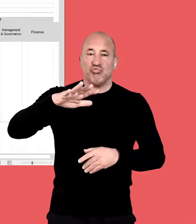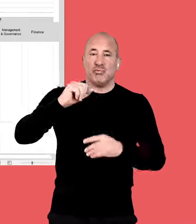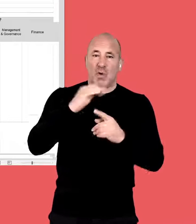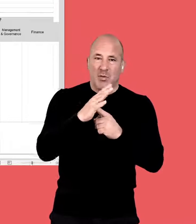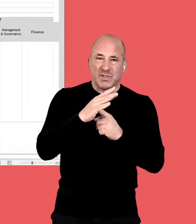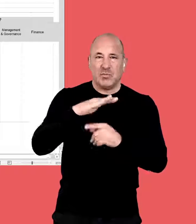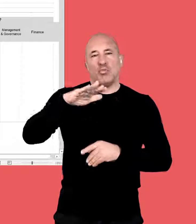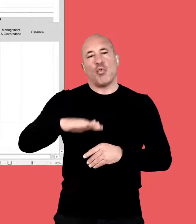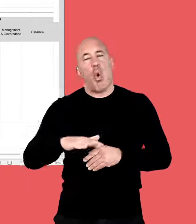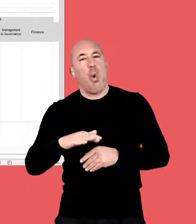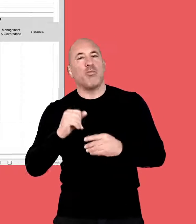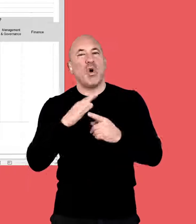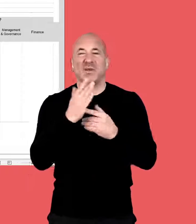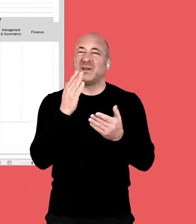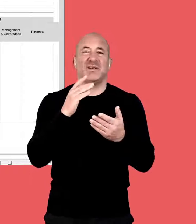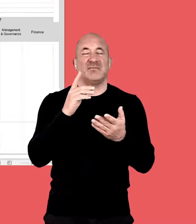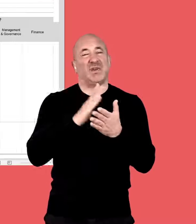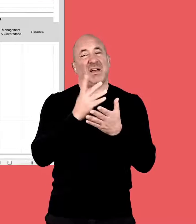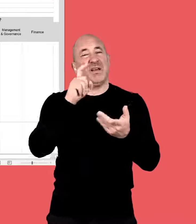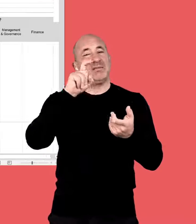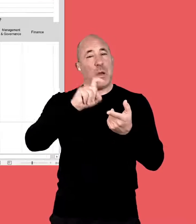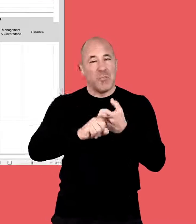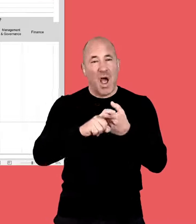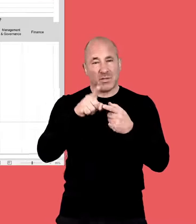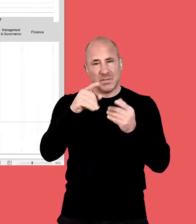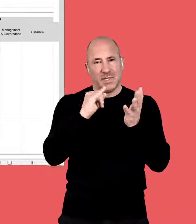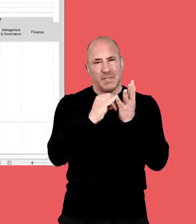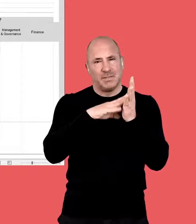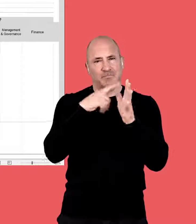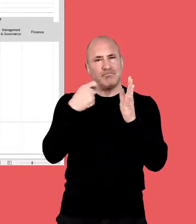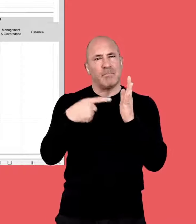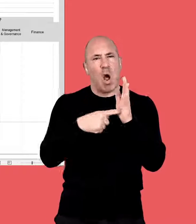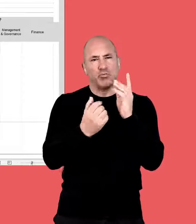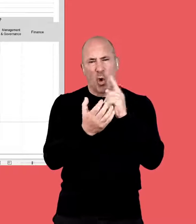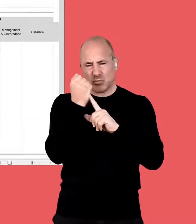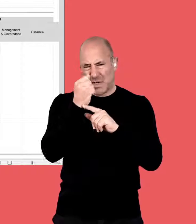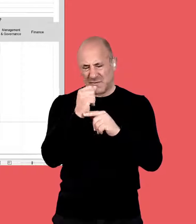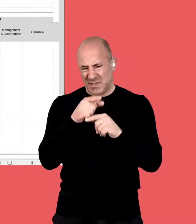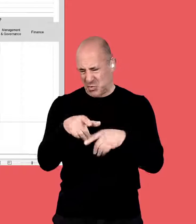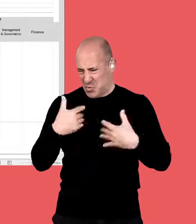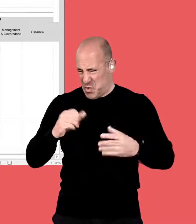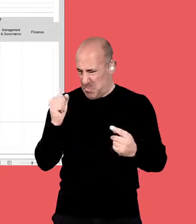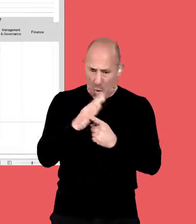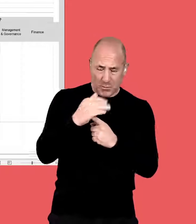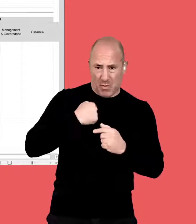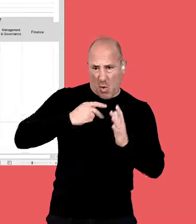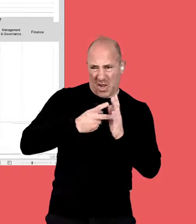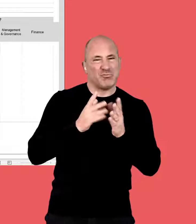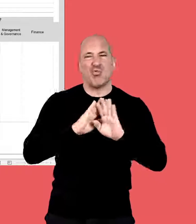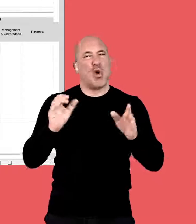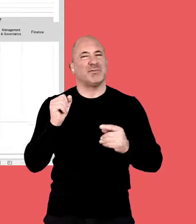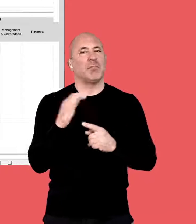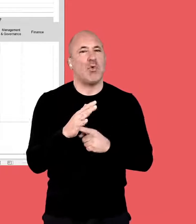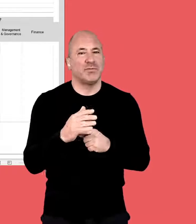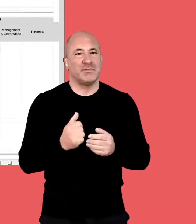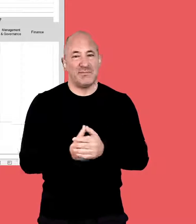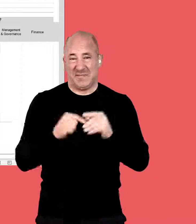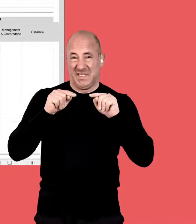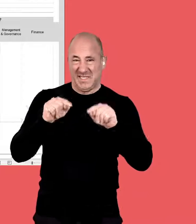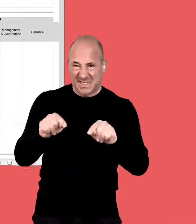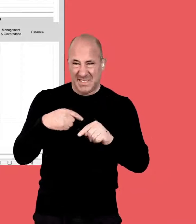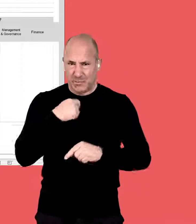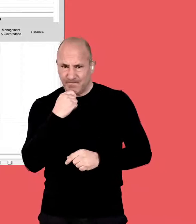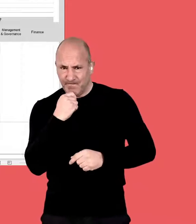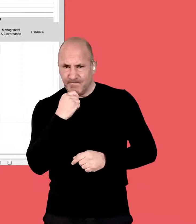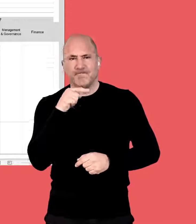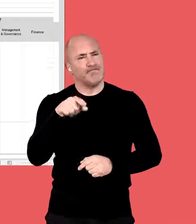low, depending on how important this SMART objective is to your organisation. So for this example, I'm